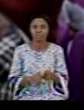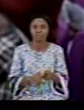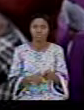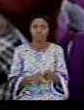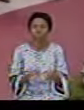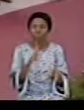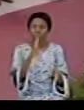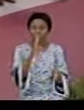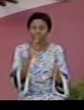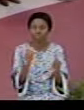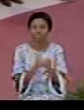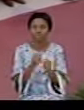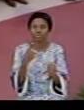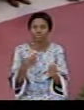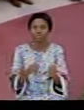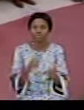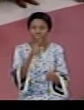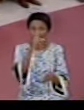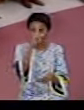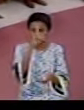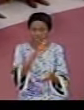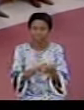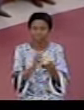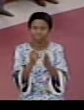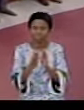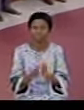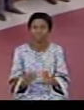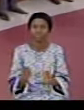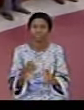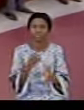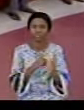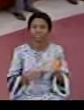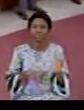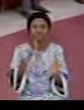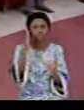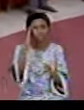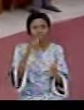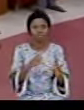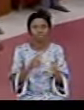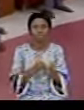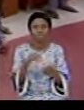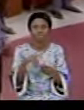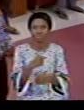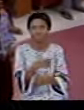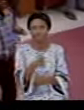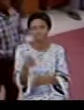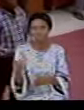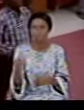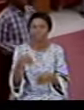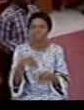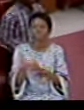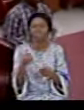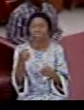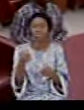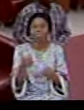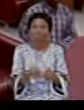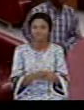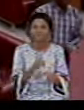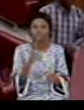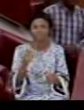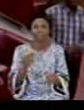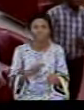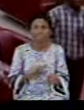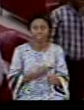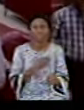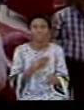All believers, the Lord will do it in you. He will do it in every one of us and make